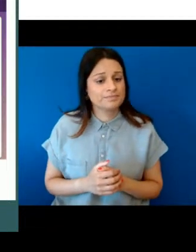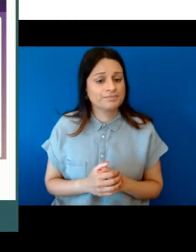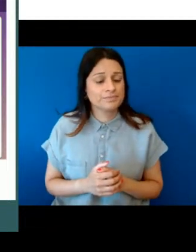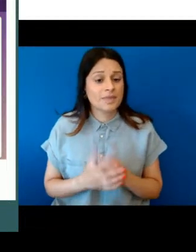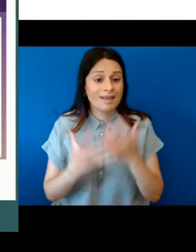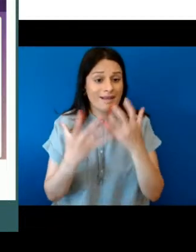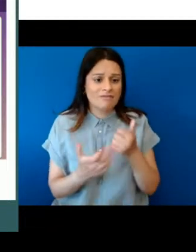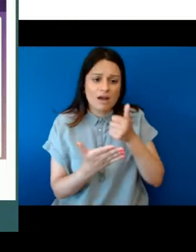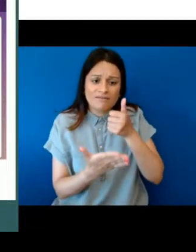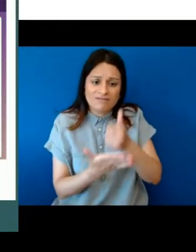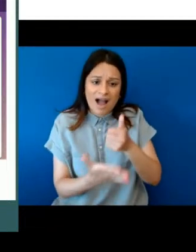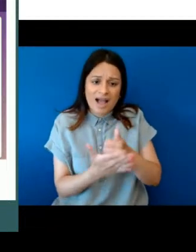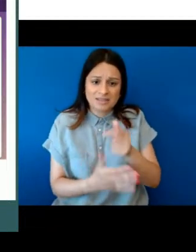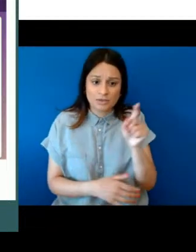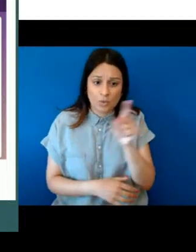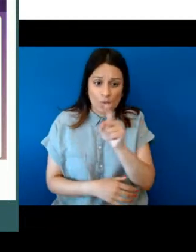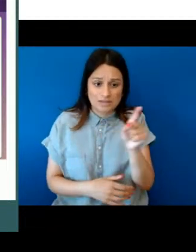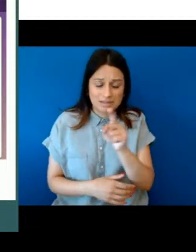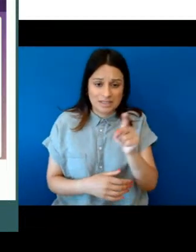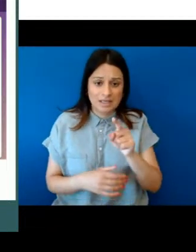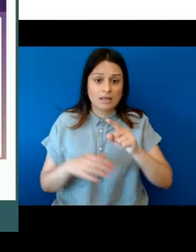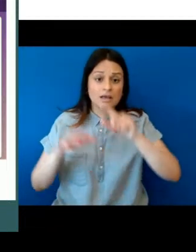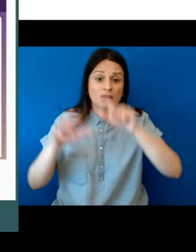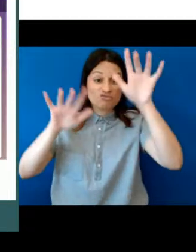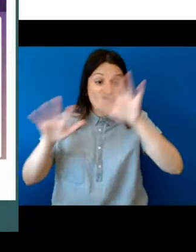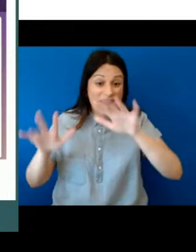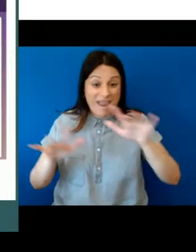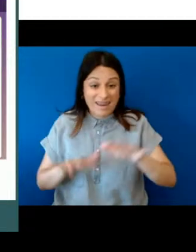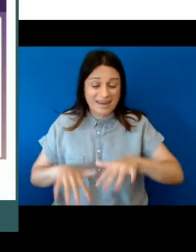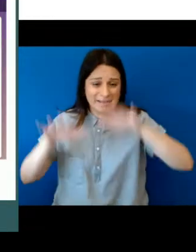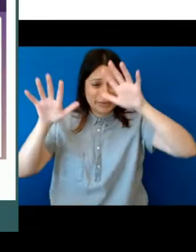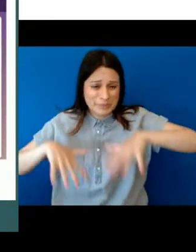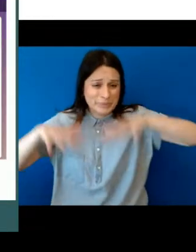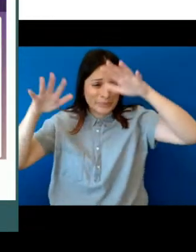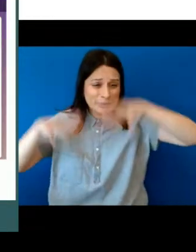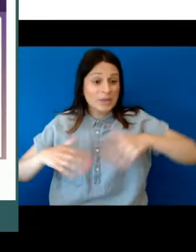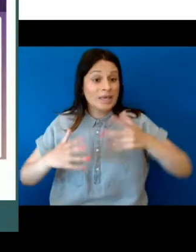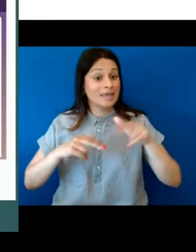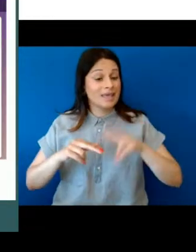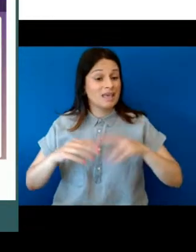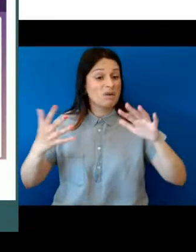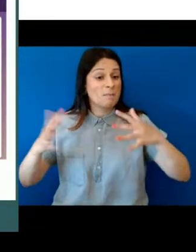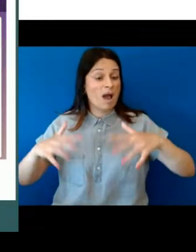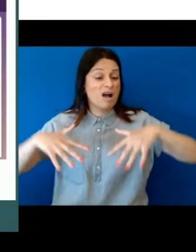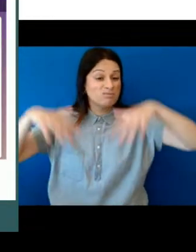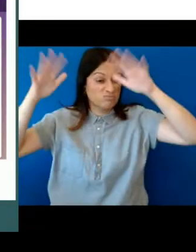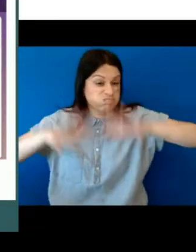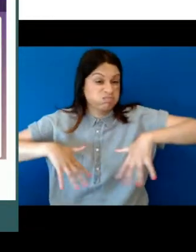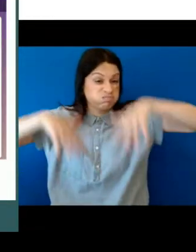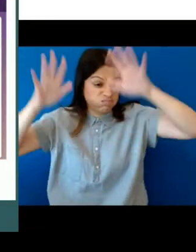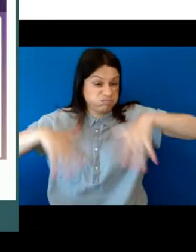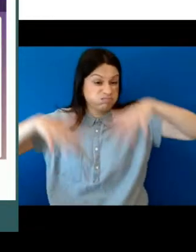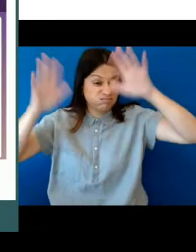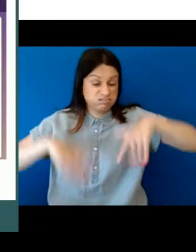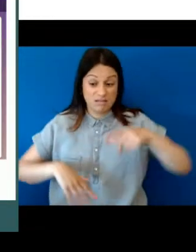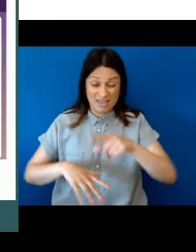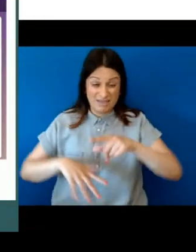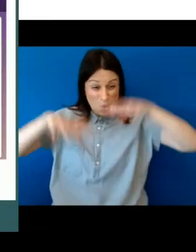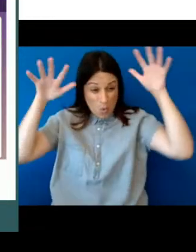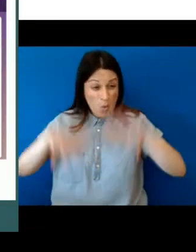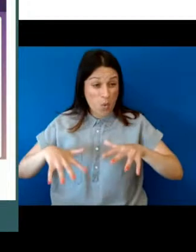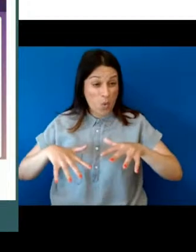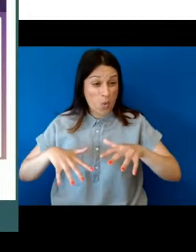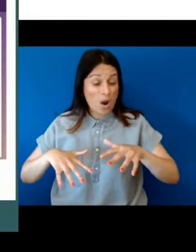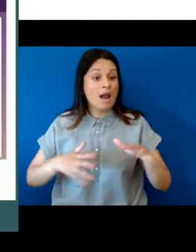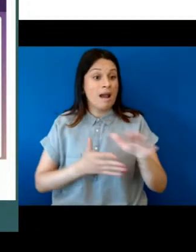kind of mild to moderate rain shower can actually help clear the air, but a heavier rain shower can in fact crack